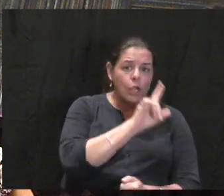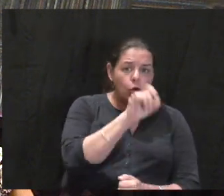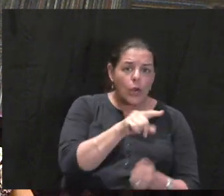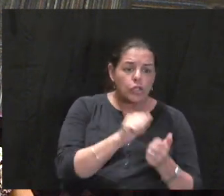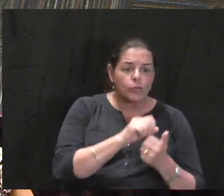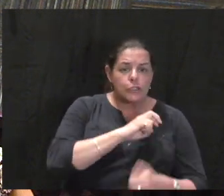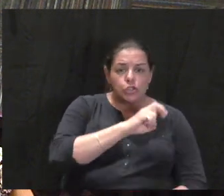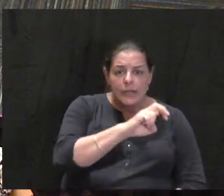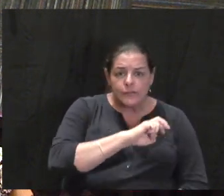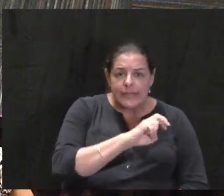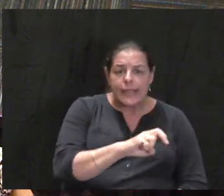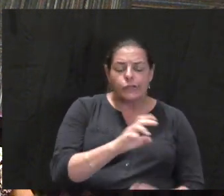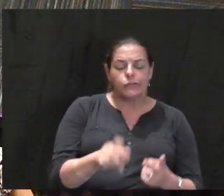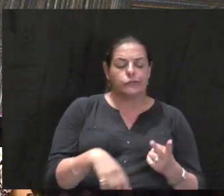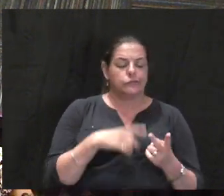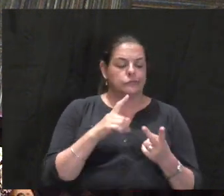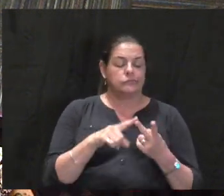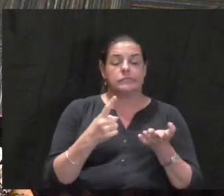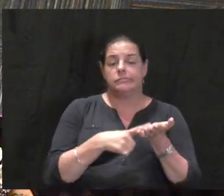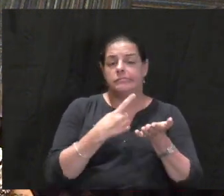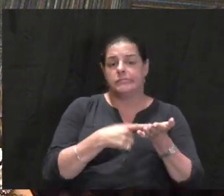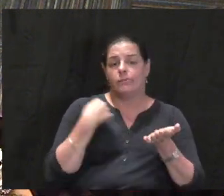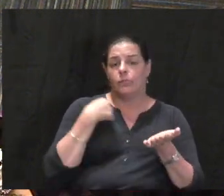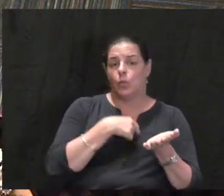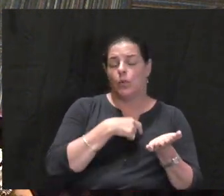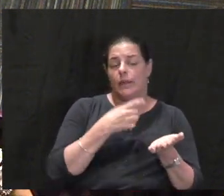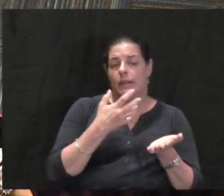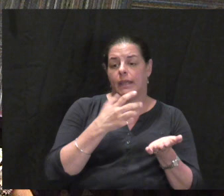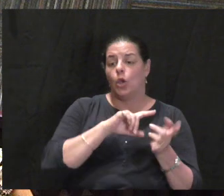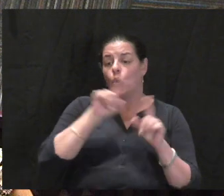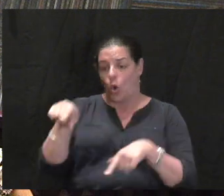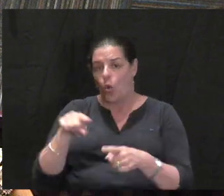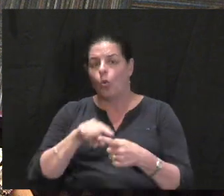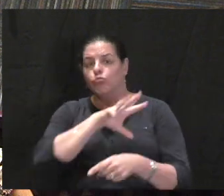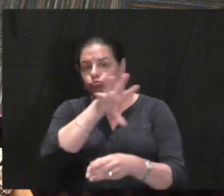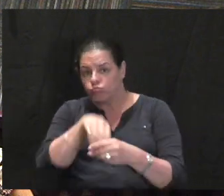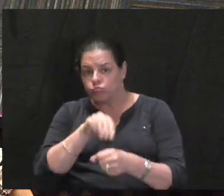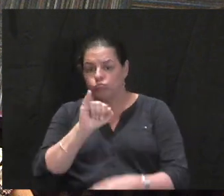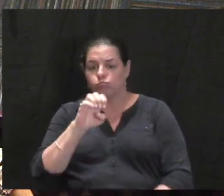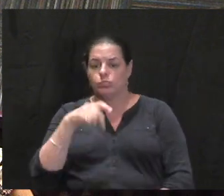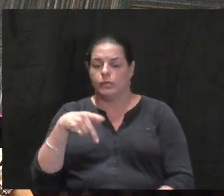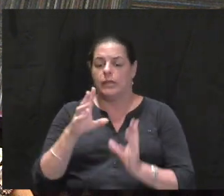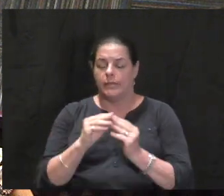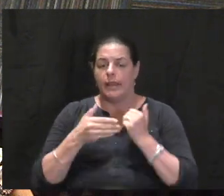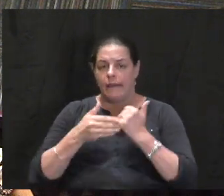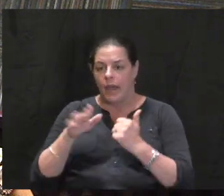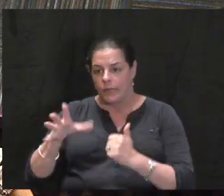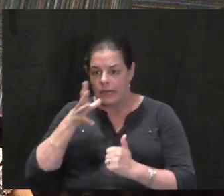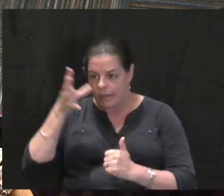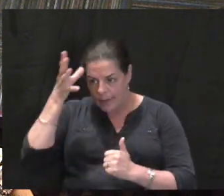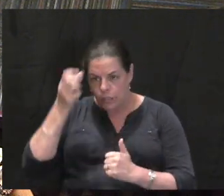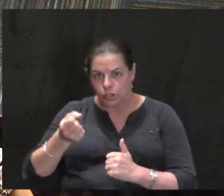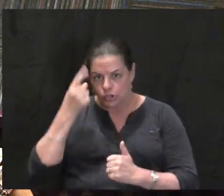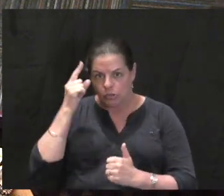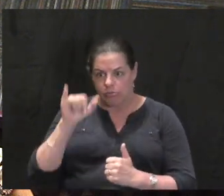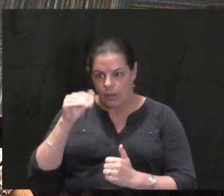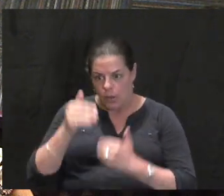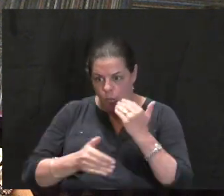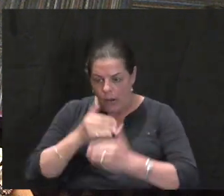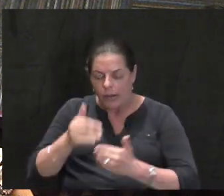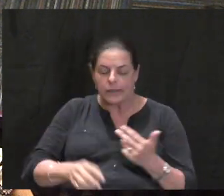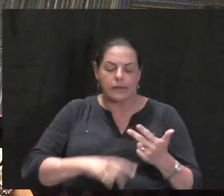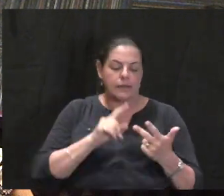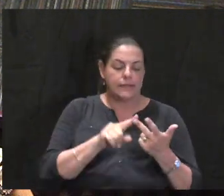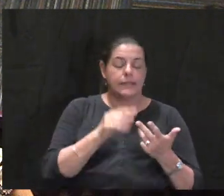some parent trainings as well. We actually just recently did a couple for parents to understand the IEP process, which is the individual